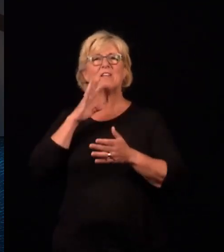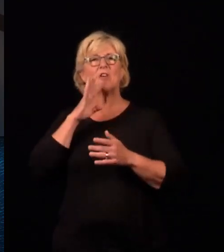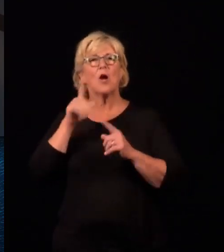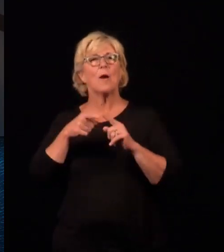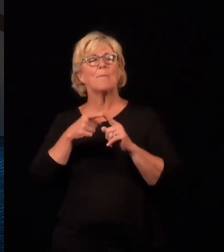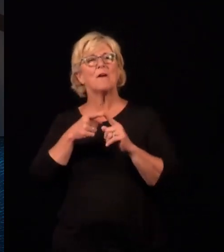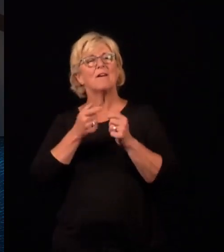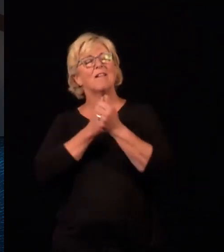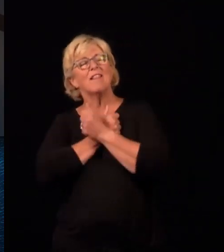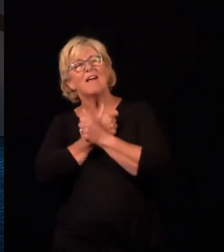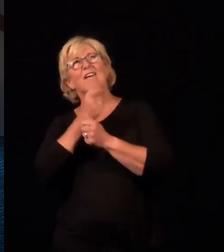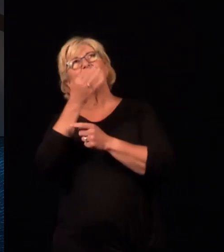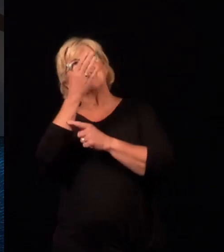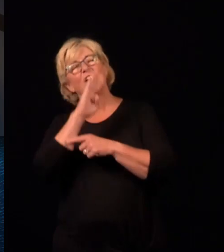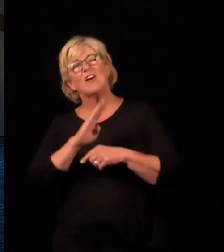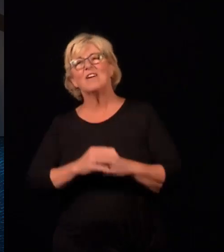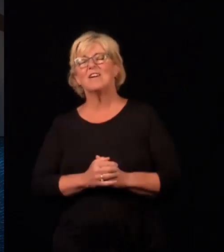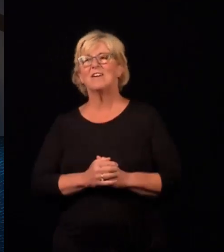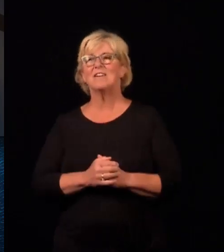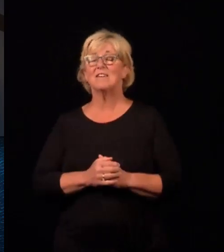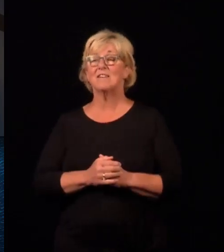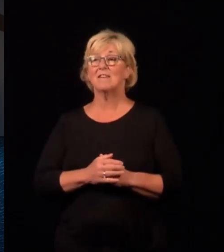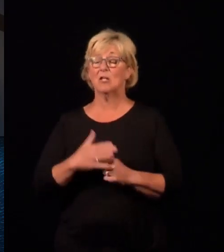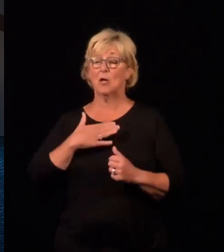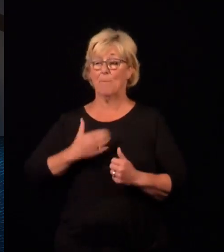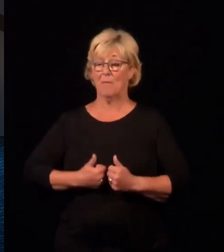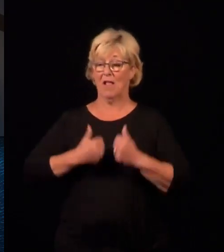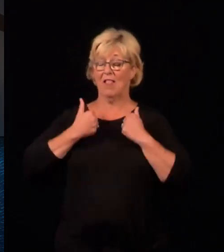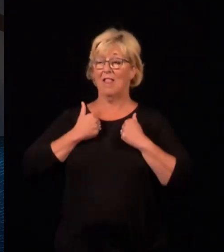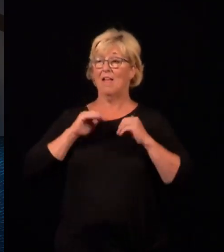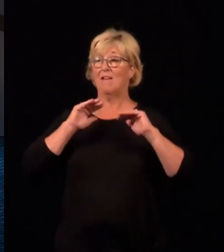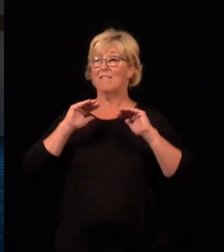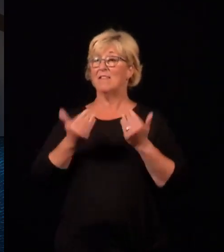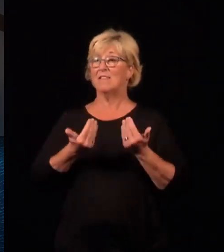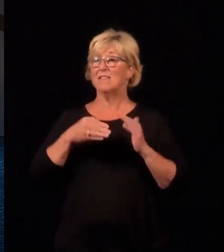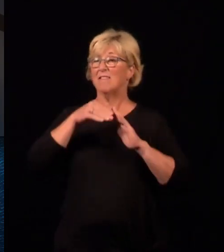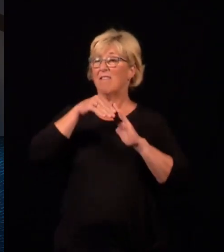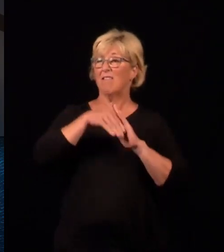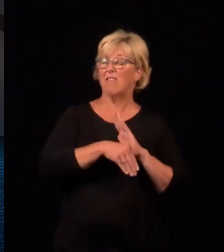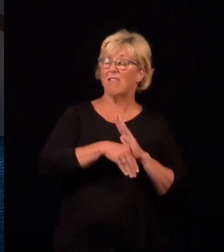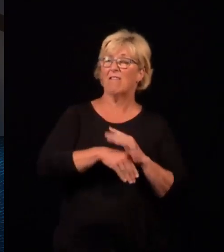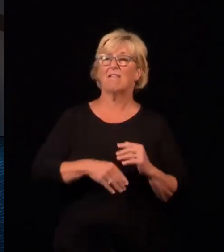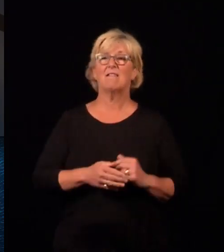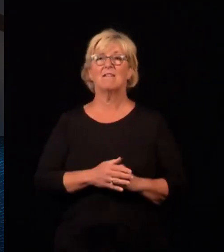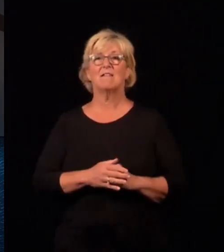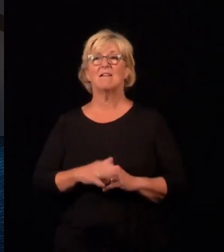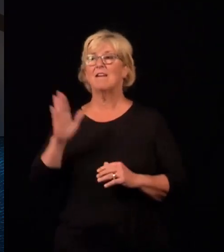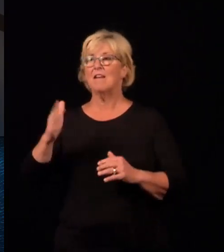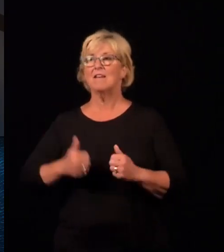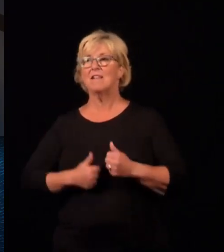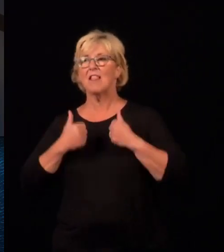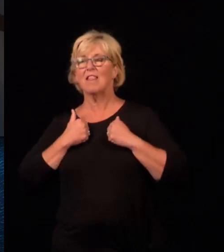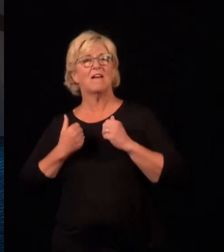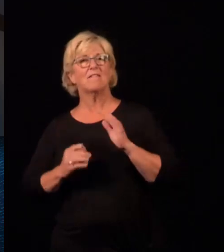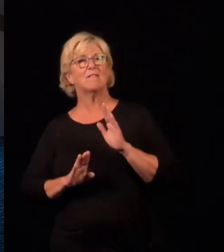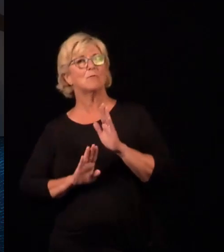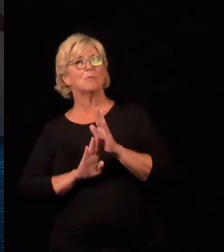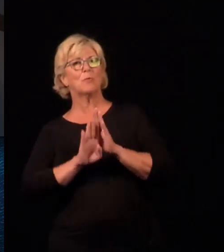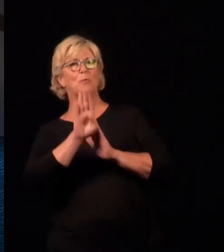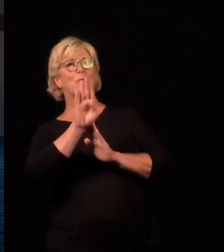about the love of God. As my life seemed to be going no place, his was going the